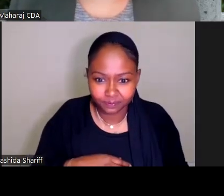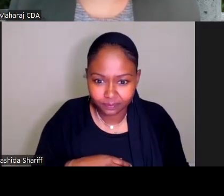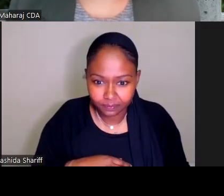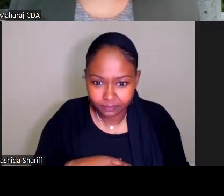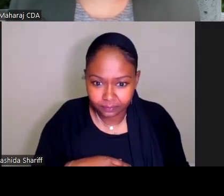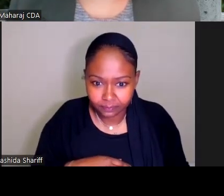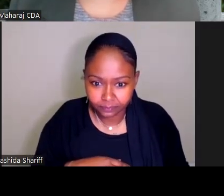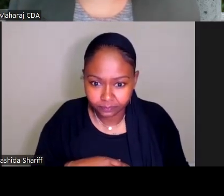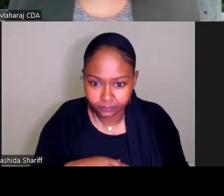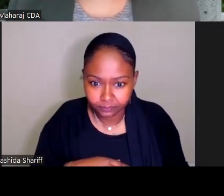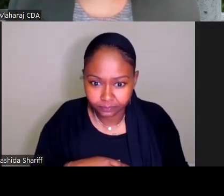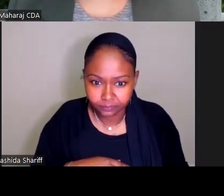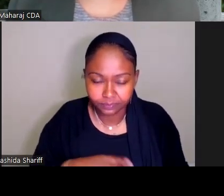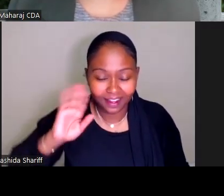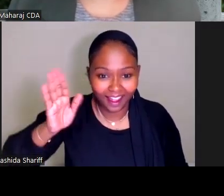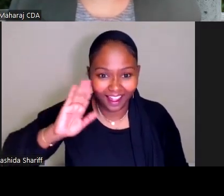Hi there, nice to see you.